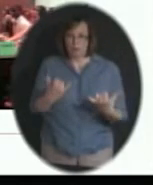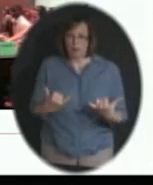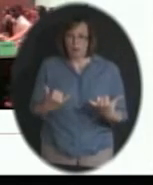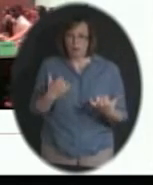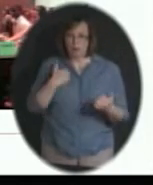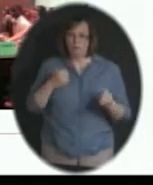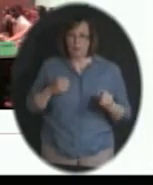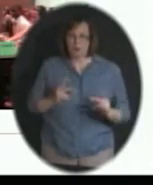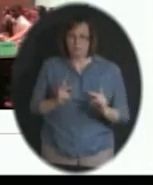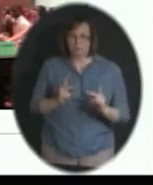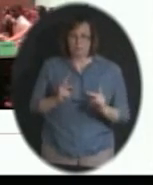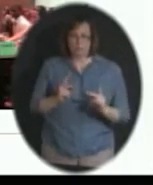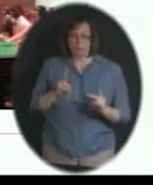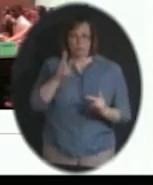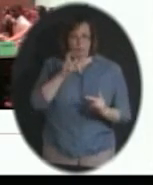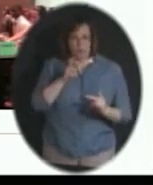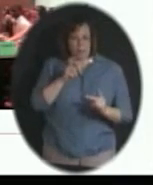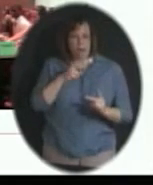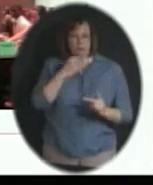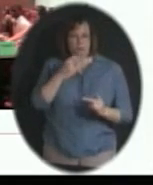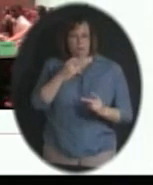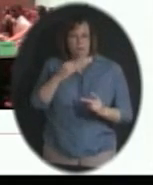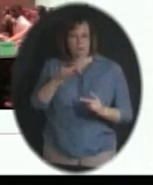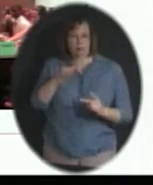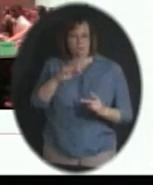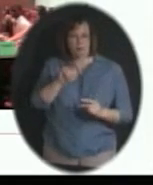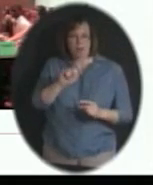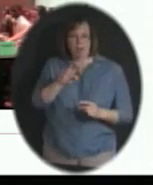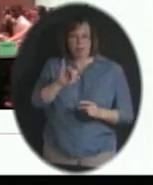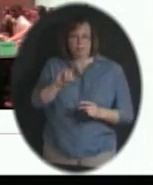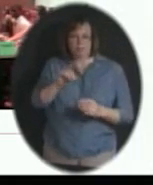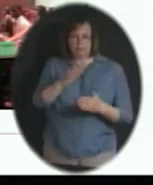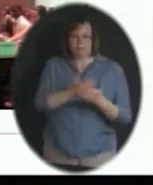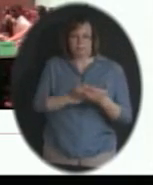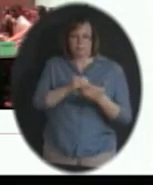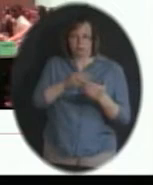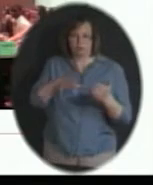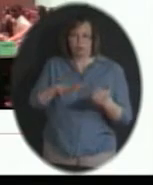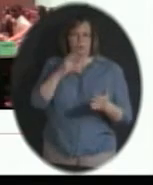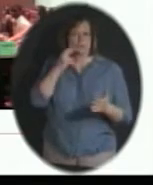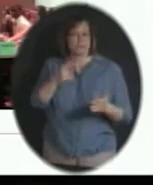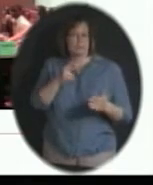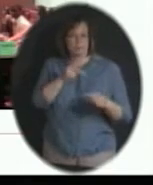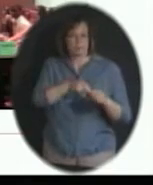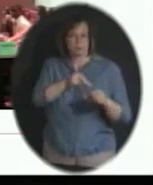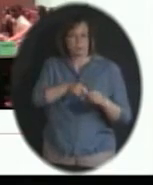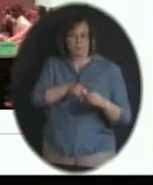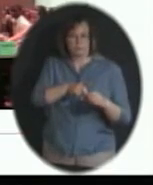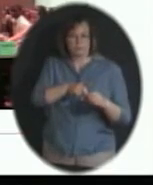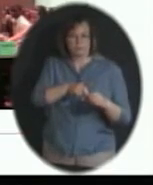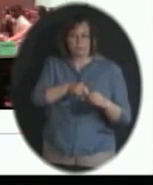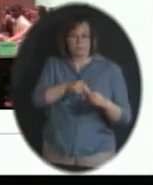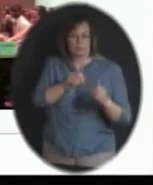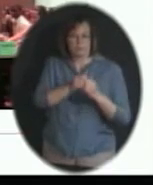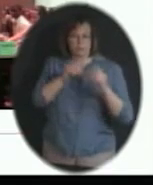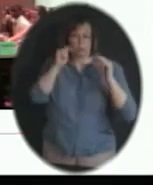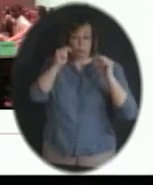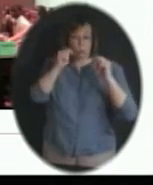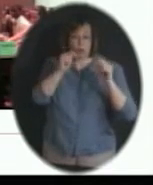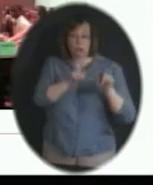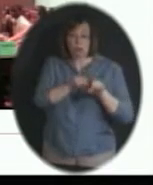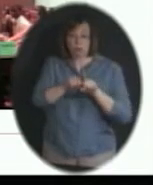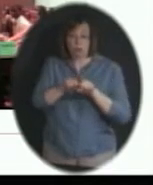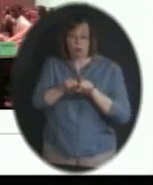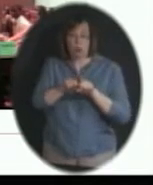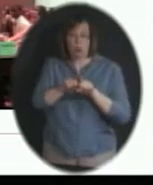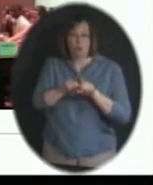you an opportunity to hear the voice of Avid and hear from some of the students. You'll see them participating in tutorials and also hear